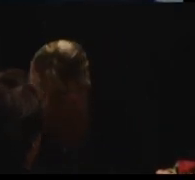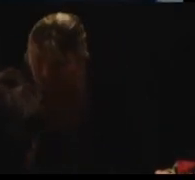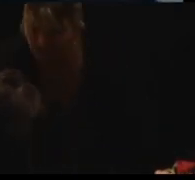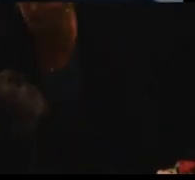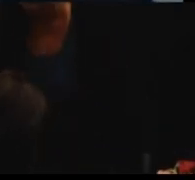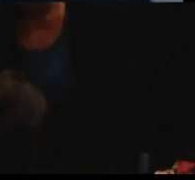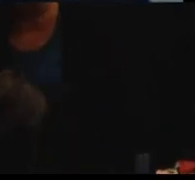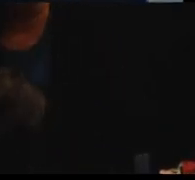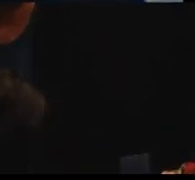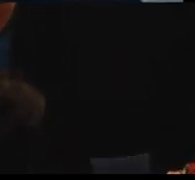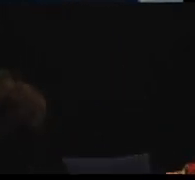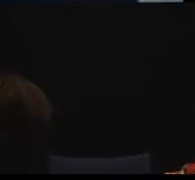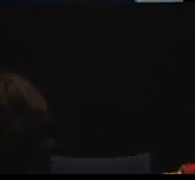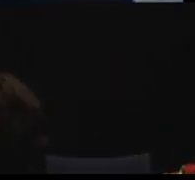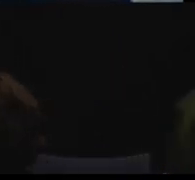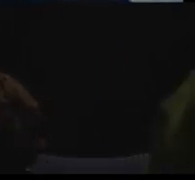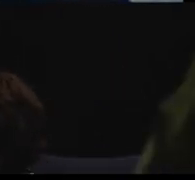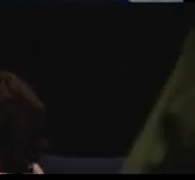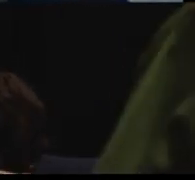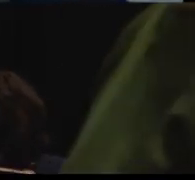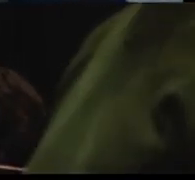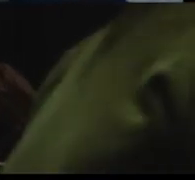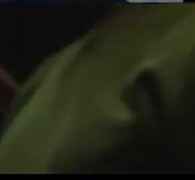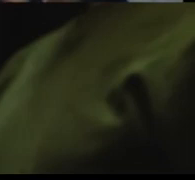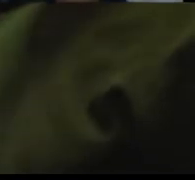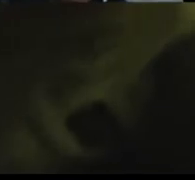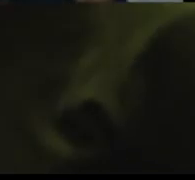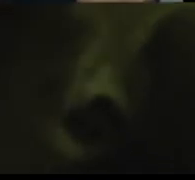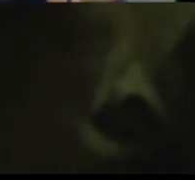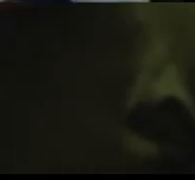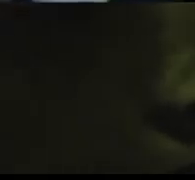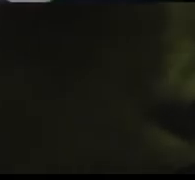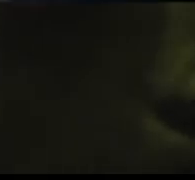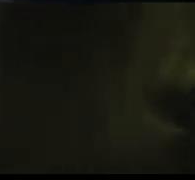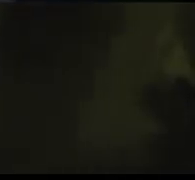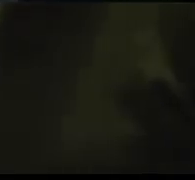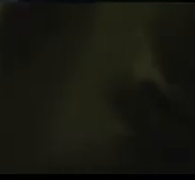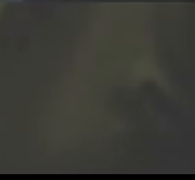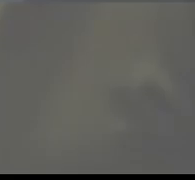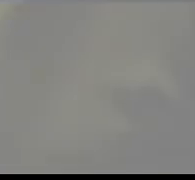very best panel discussion that we've had so far this morning. Well done. Okay.